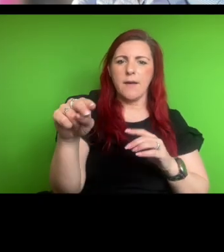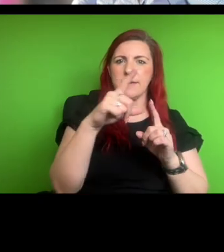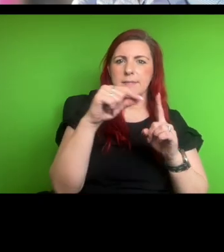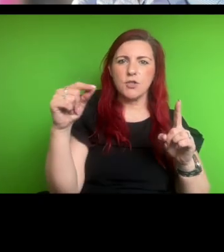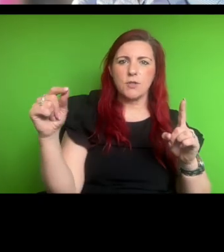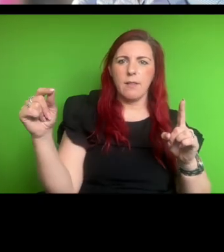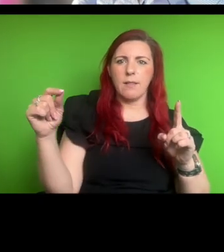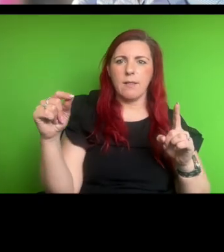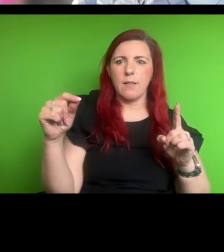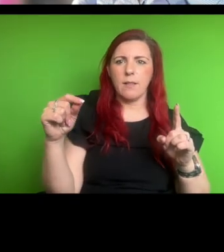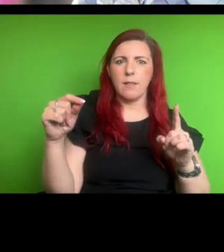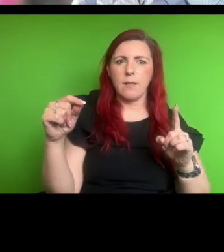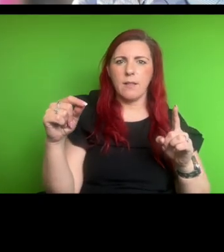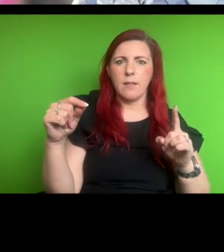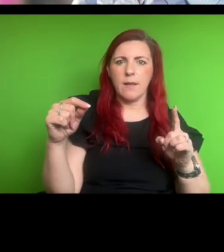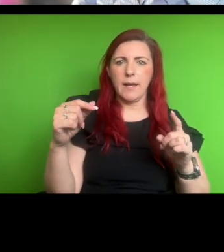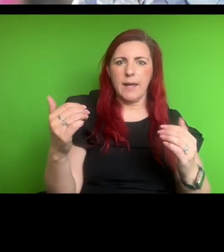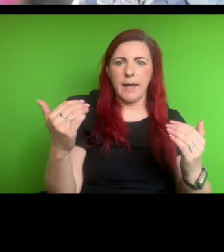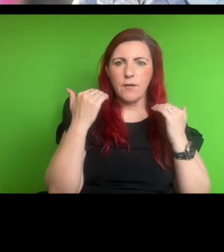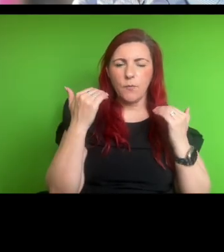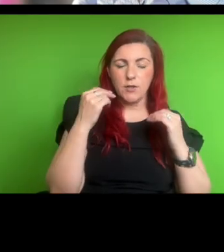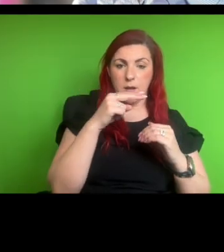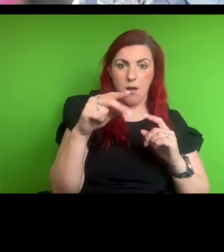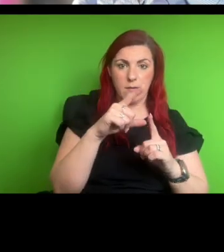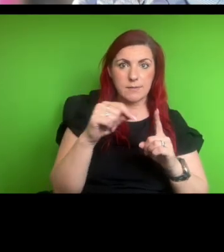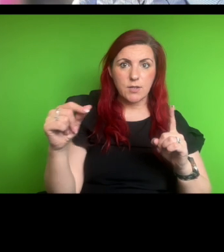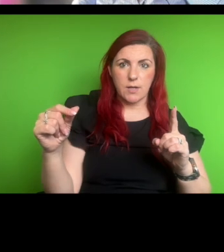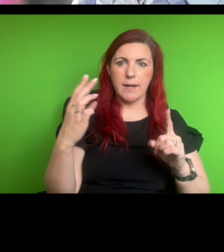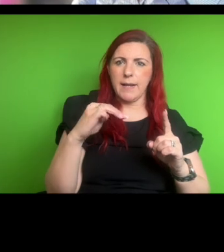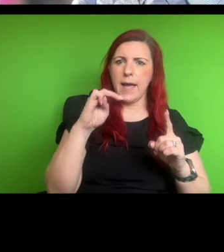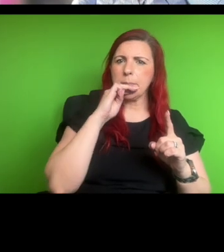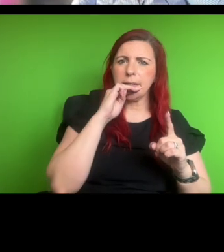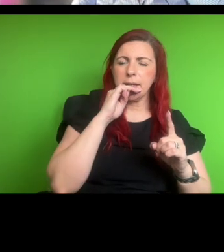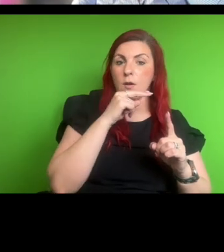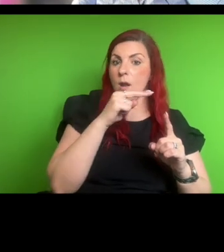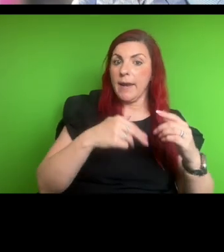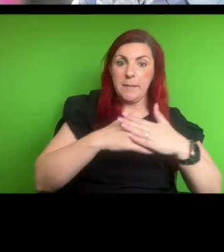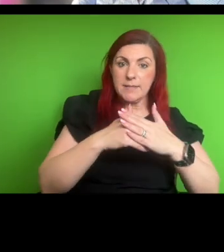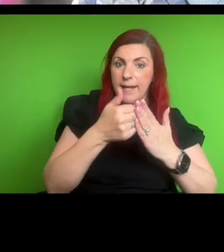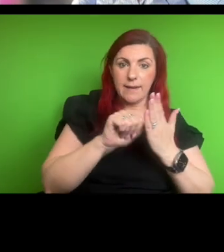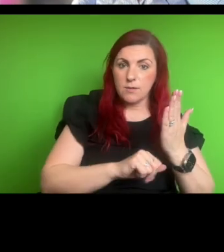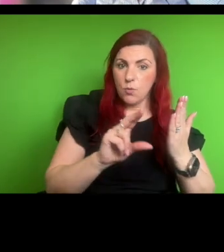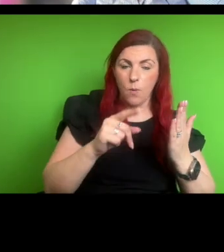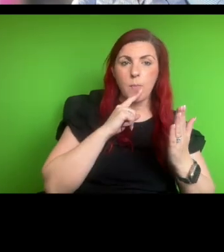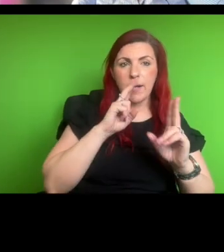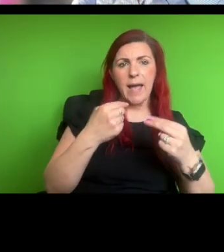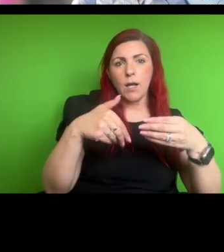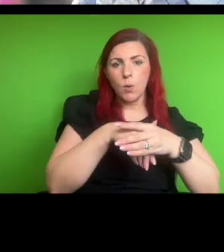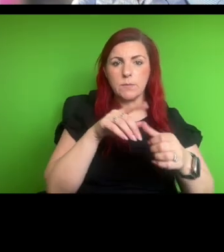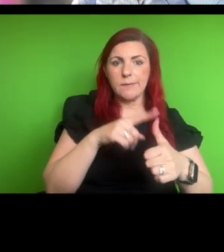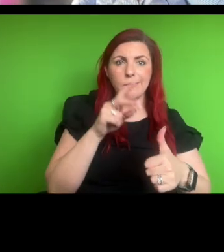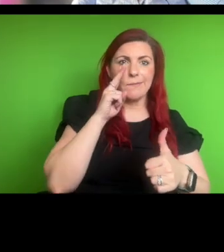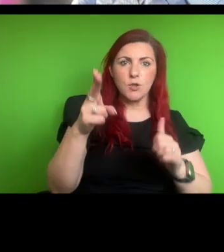information in non-digital forms can include, but are not limited to, visual labels,